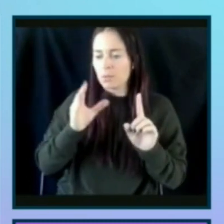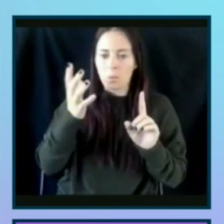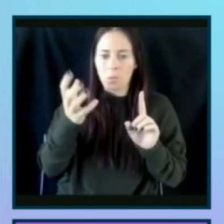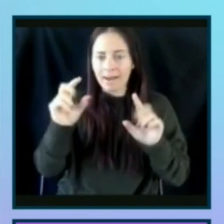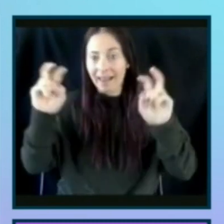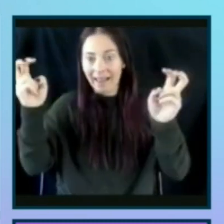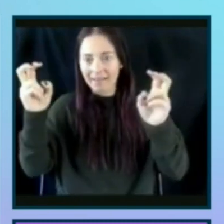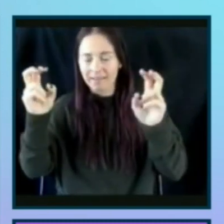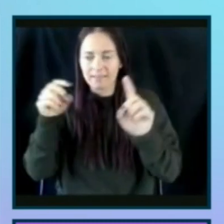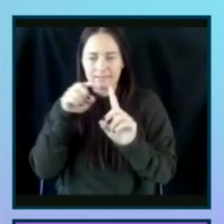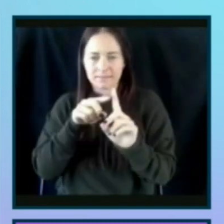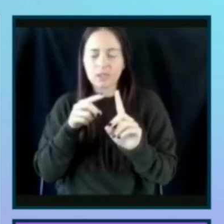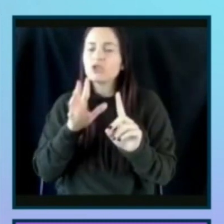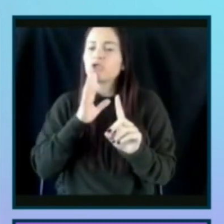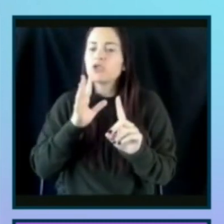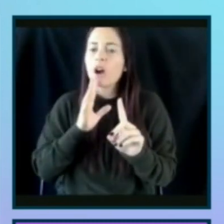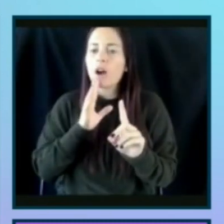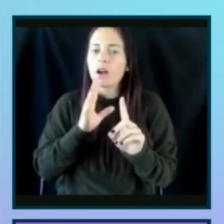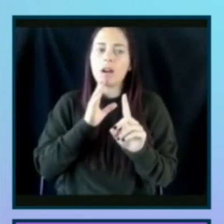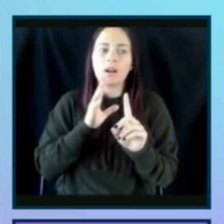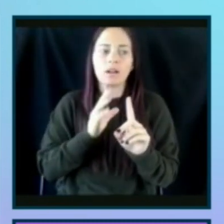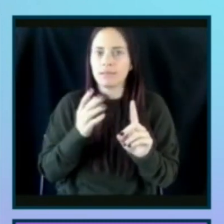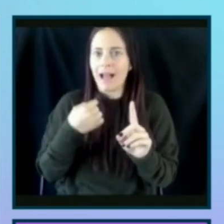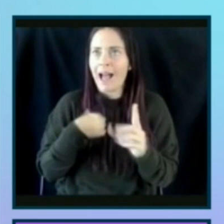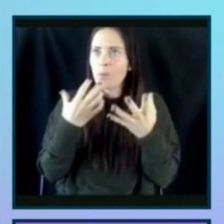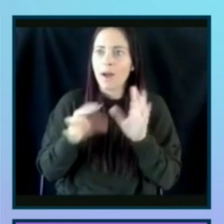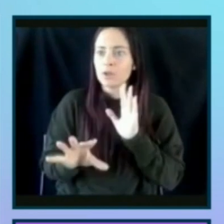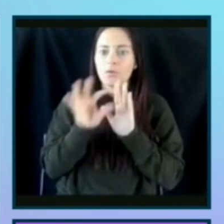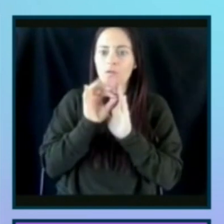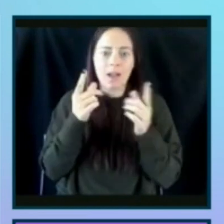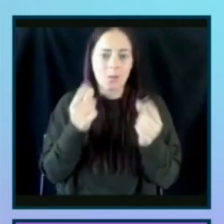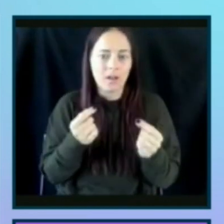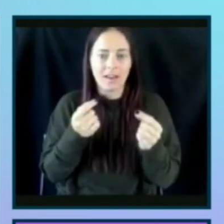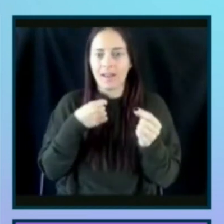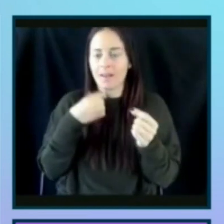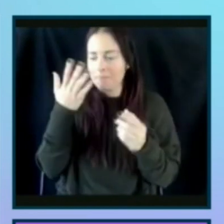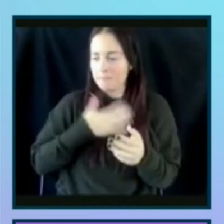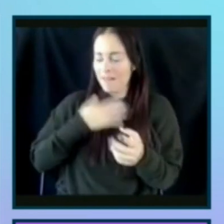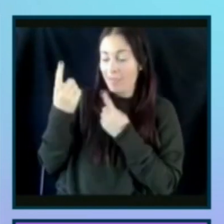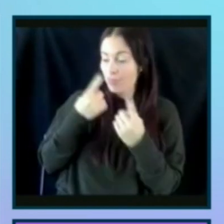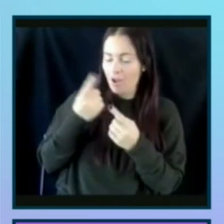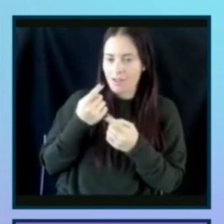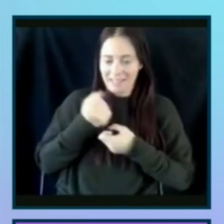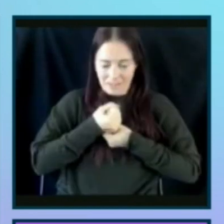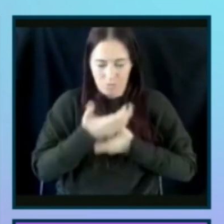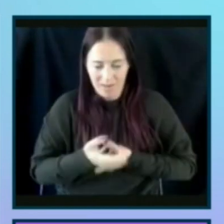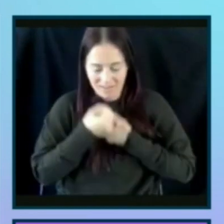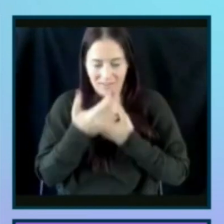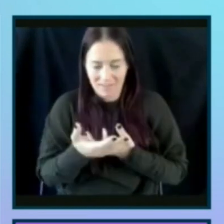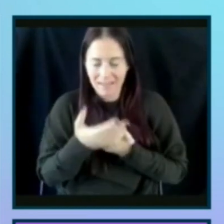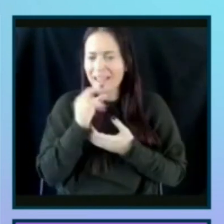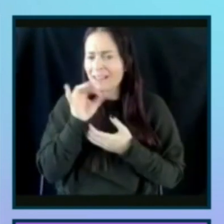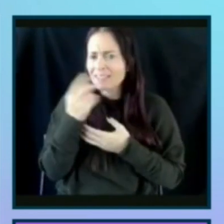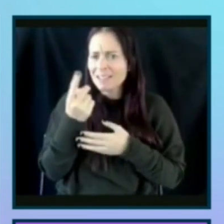you're doing and what you're hoping to find and why you're thinking that way. And, in particular, whenever something doesn't seem